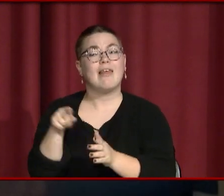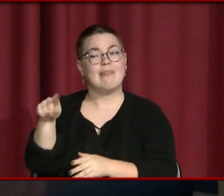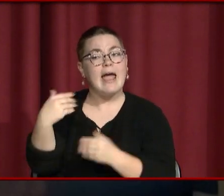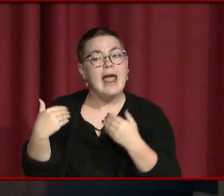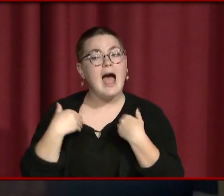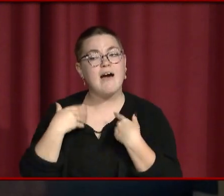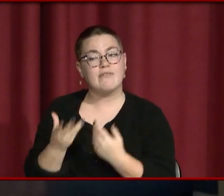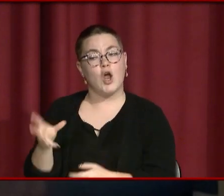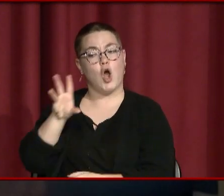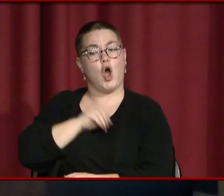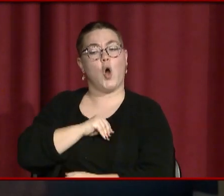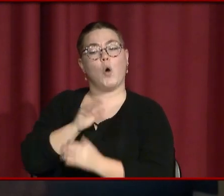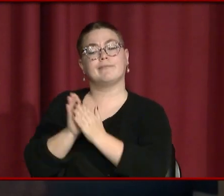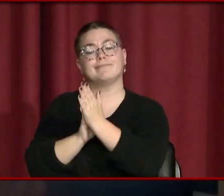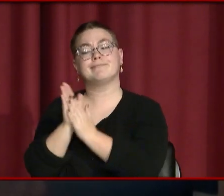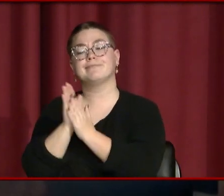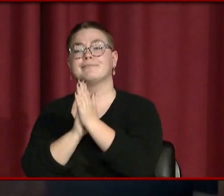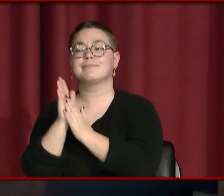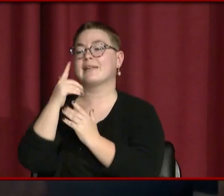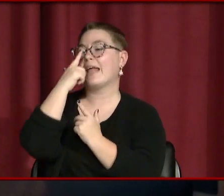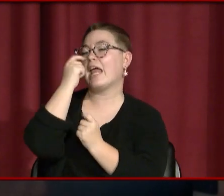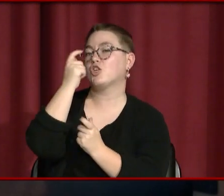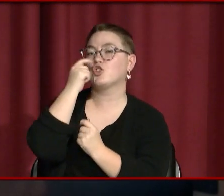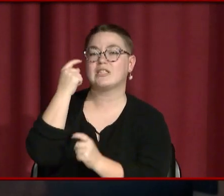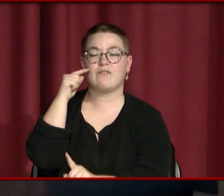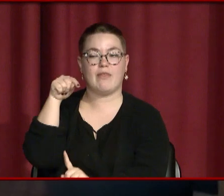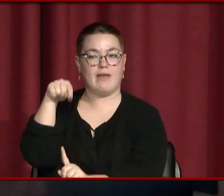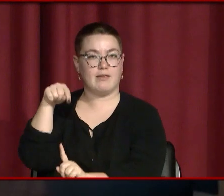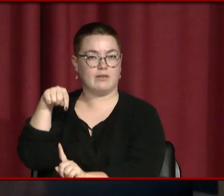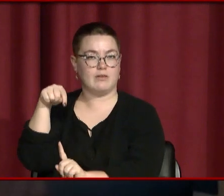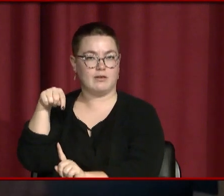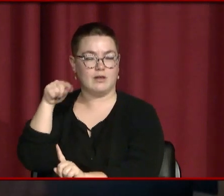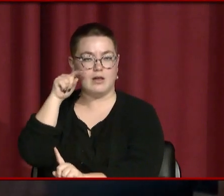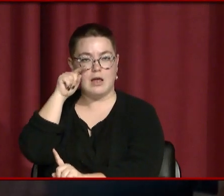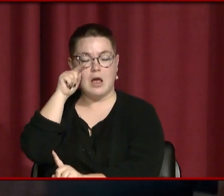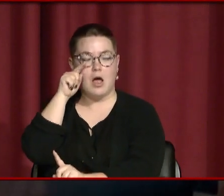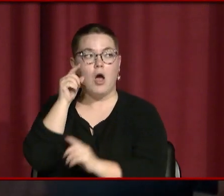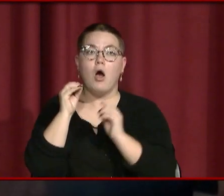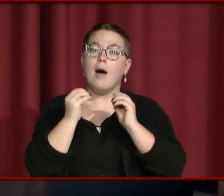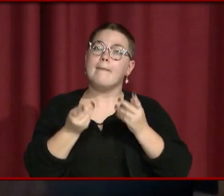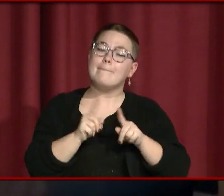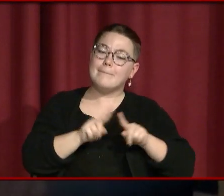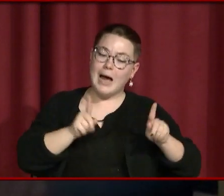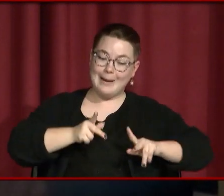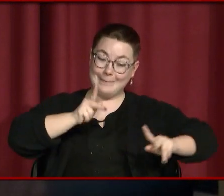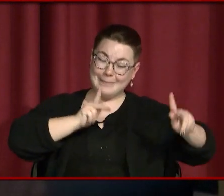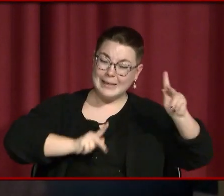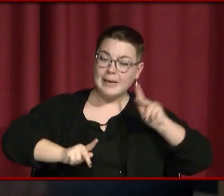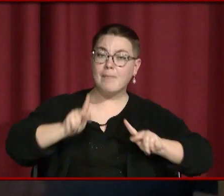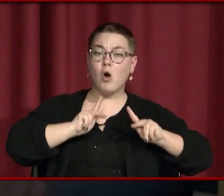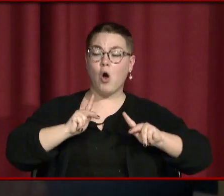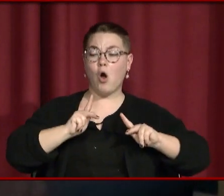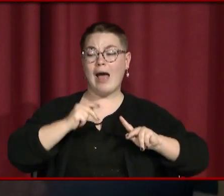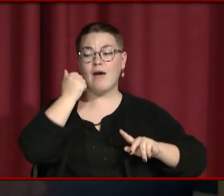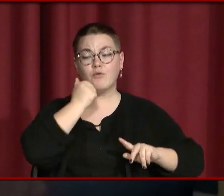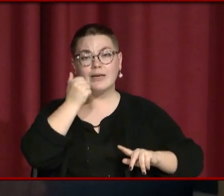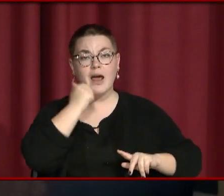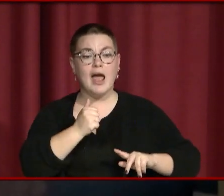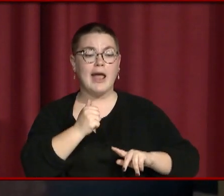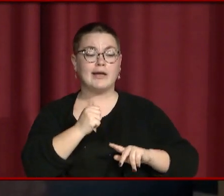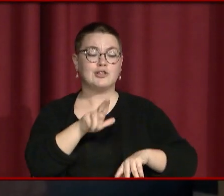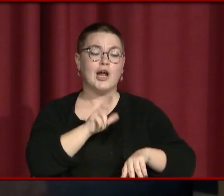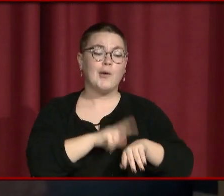drawing lines that work for them, where everyday people are much more likely to draw fair